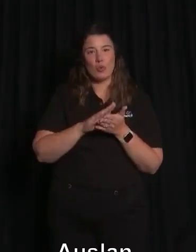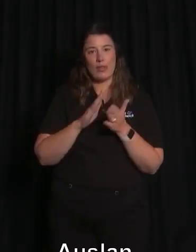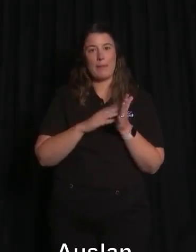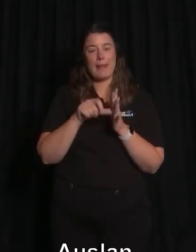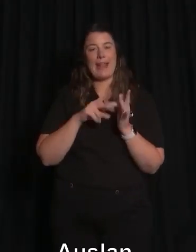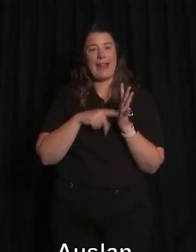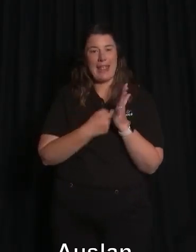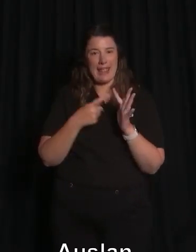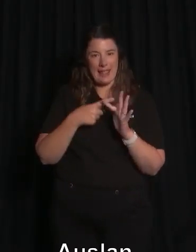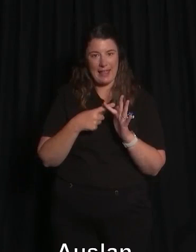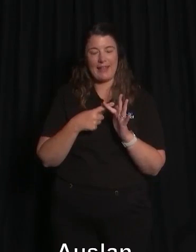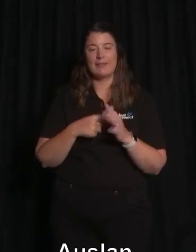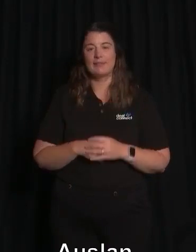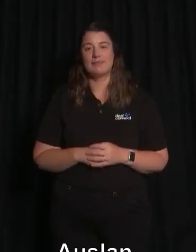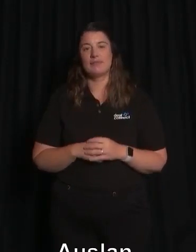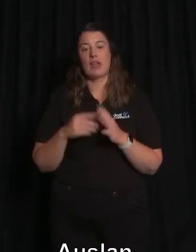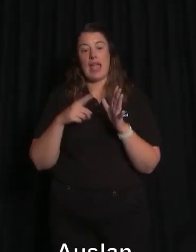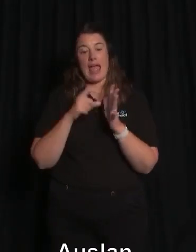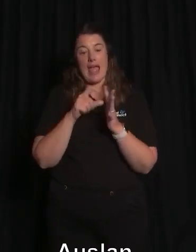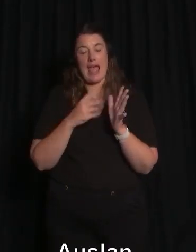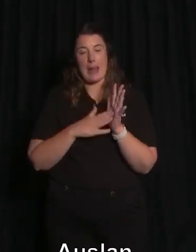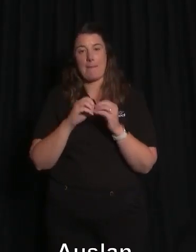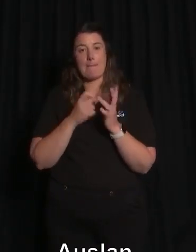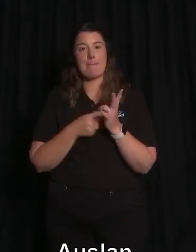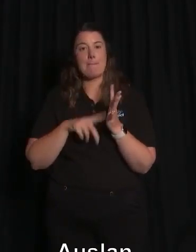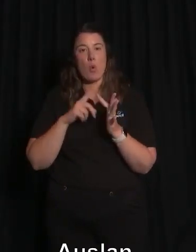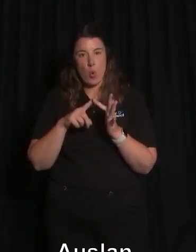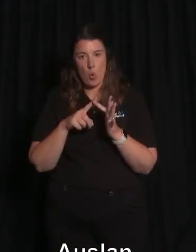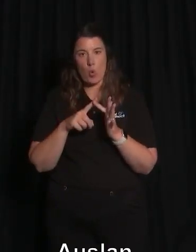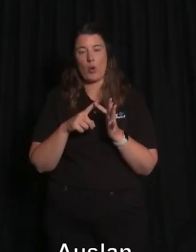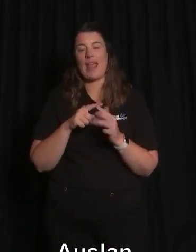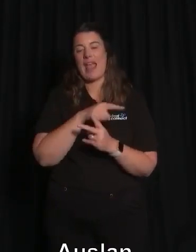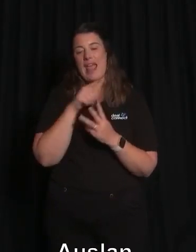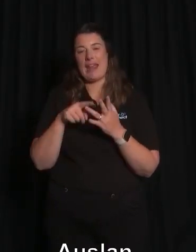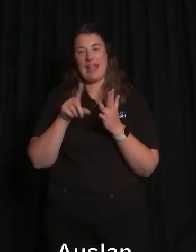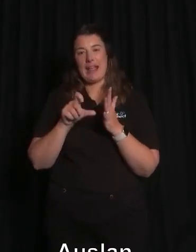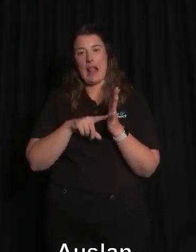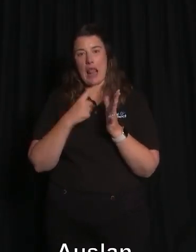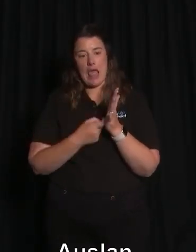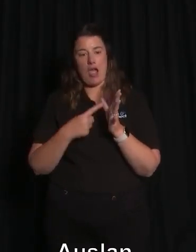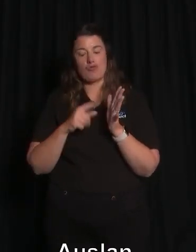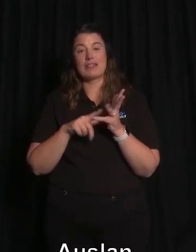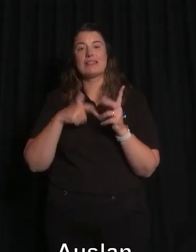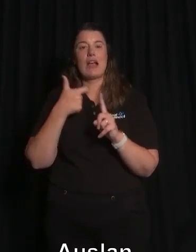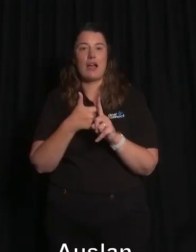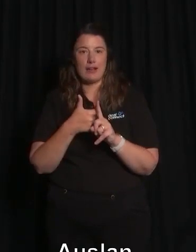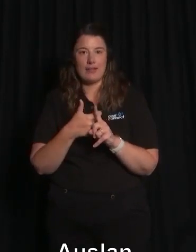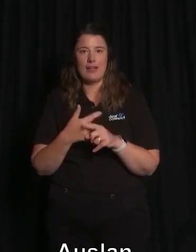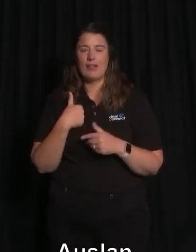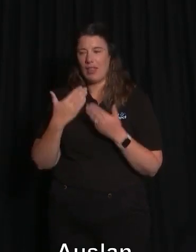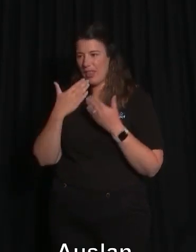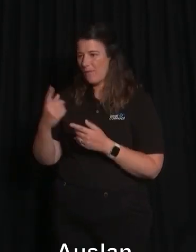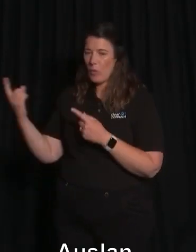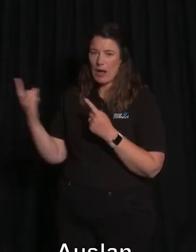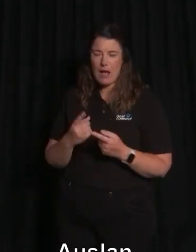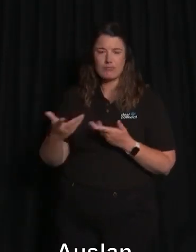AM, Associate Professor Adam Bourne and Dr. Clara Tuck Meng Su. I want to thank them in advance for their sharing their